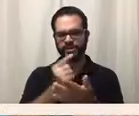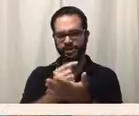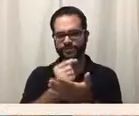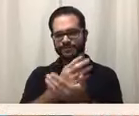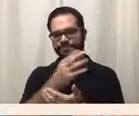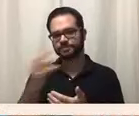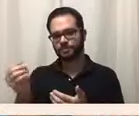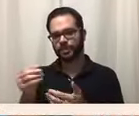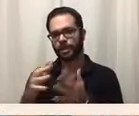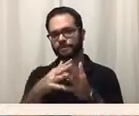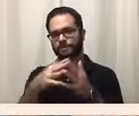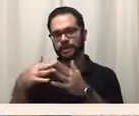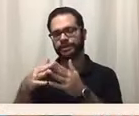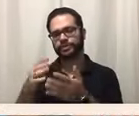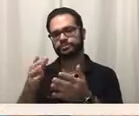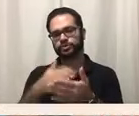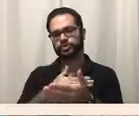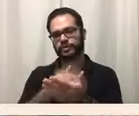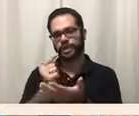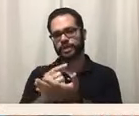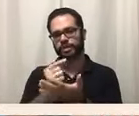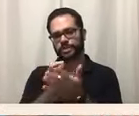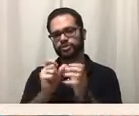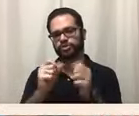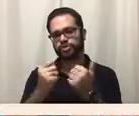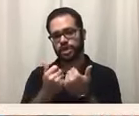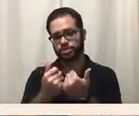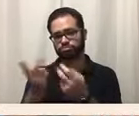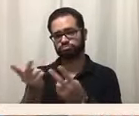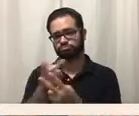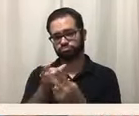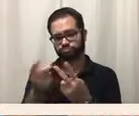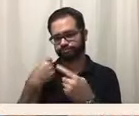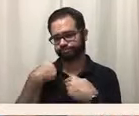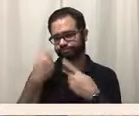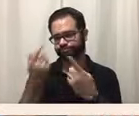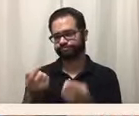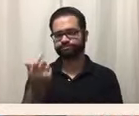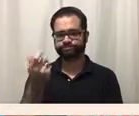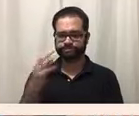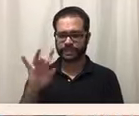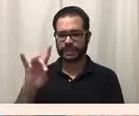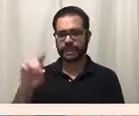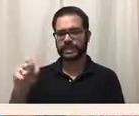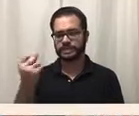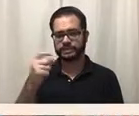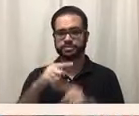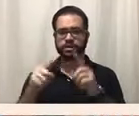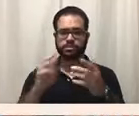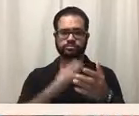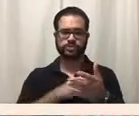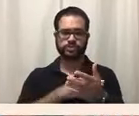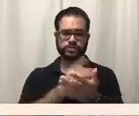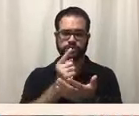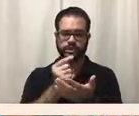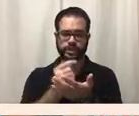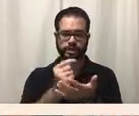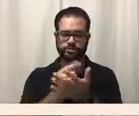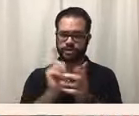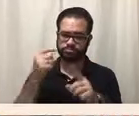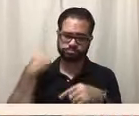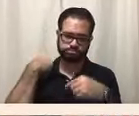Association. And those have been around since the 80s, but music therapy has been around for a long time.